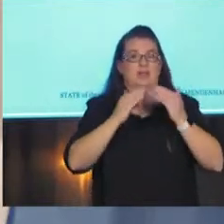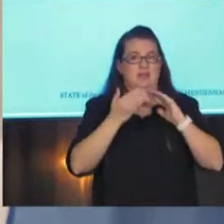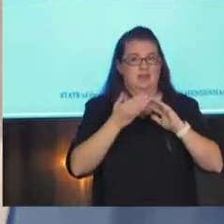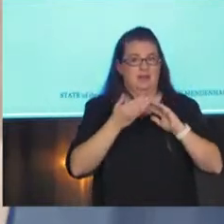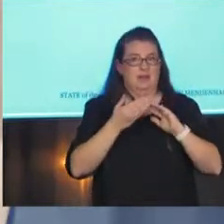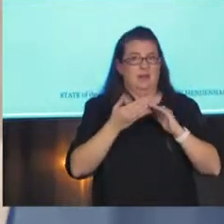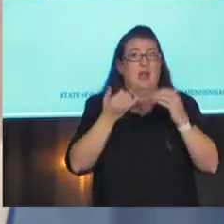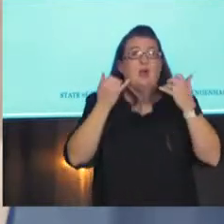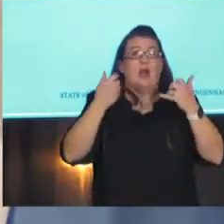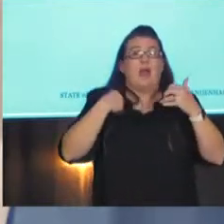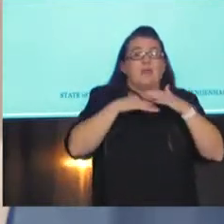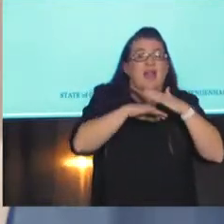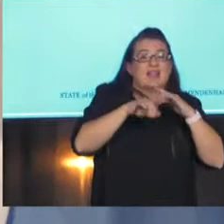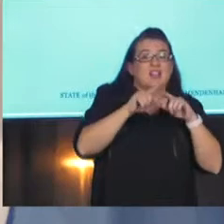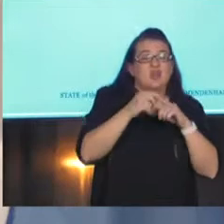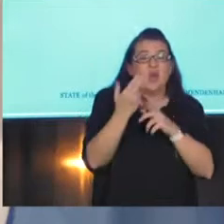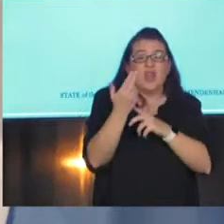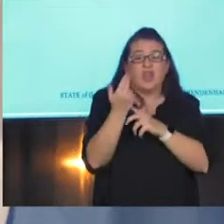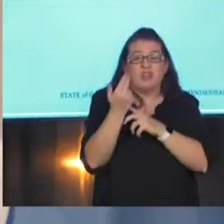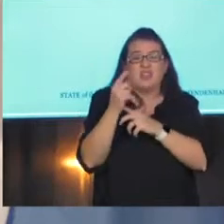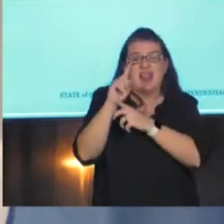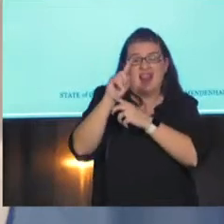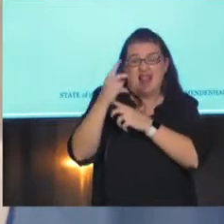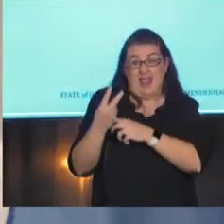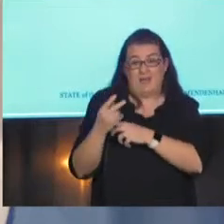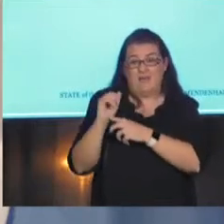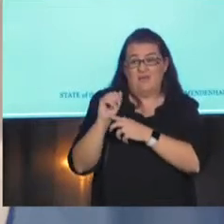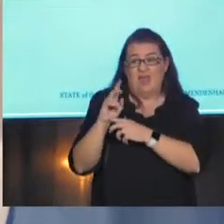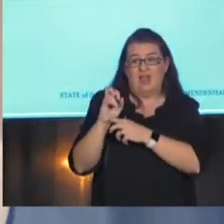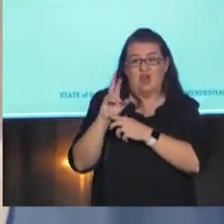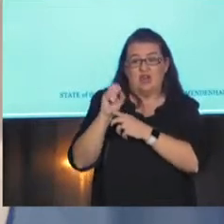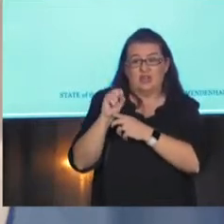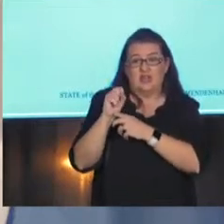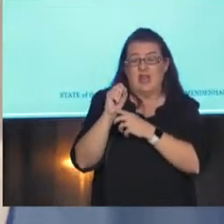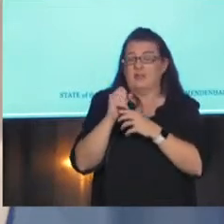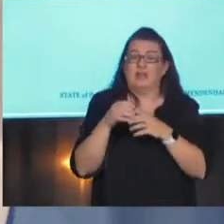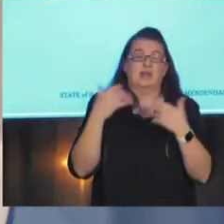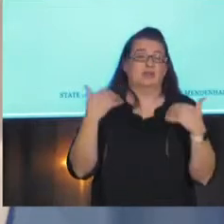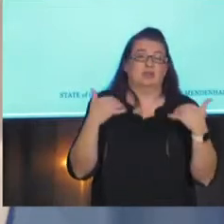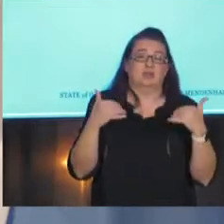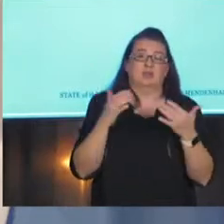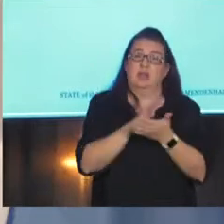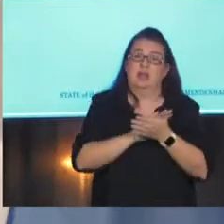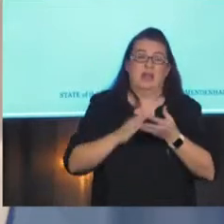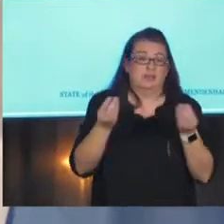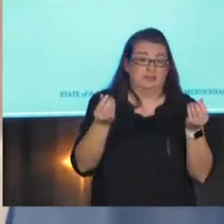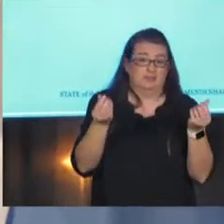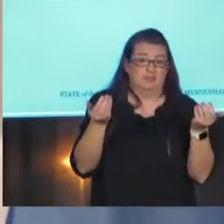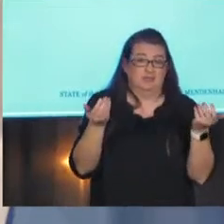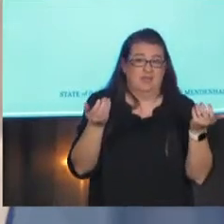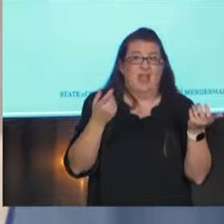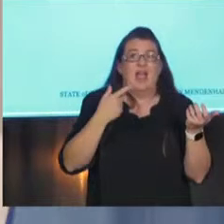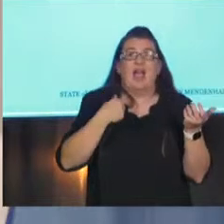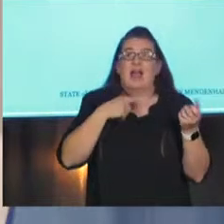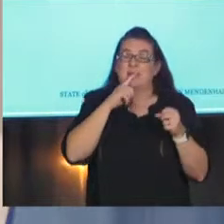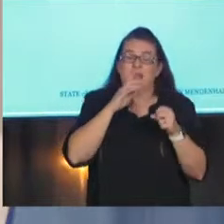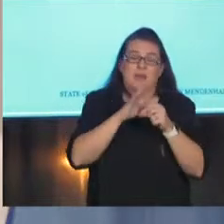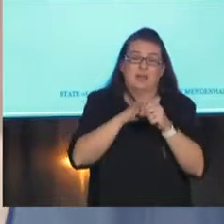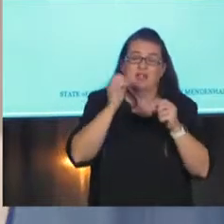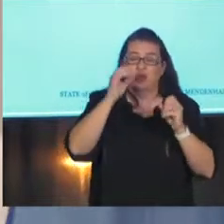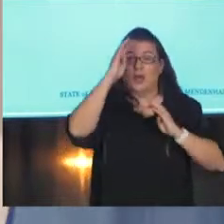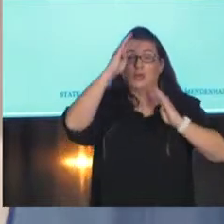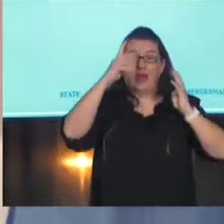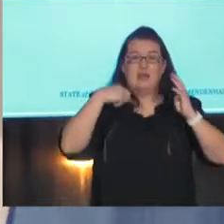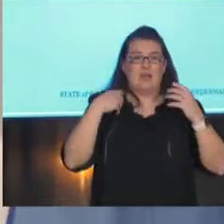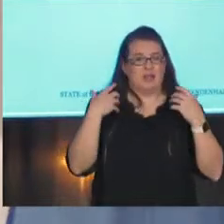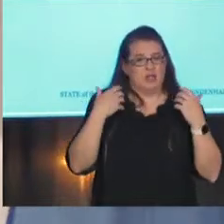We now have access to 13.5 acres of prime real estate, and I'm committed to a creative and an aggressive path